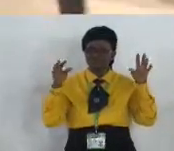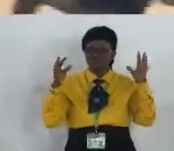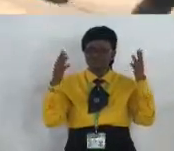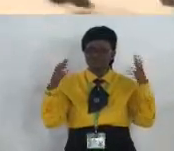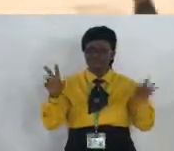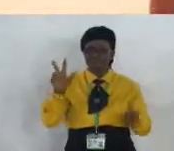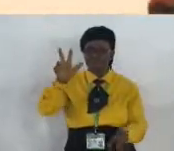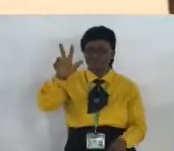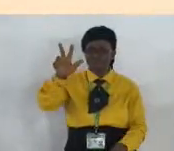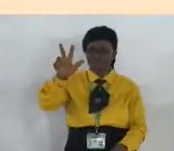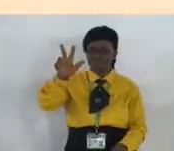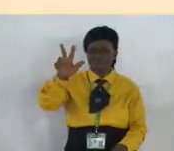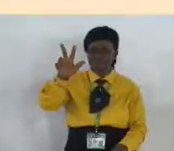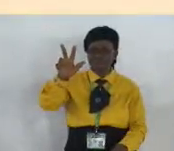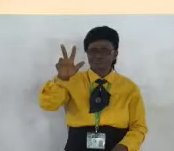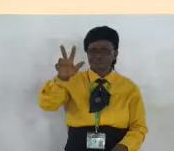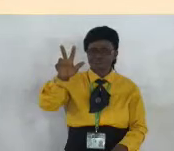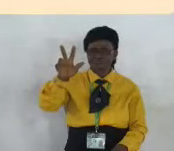2 3